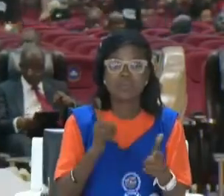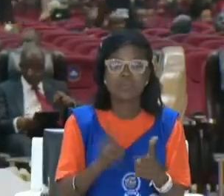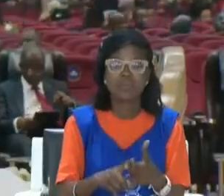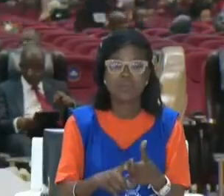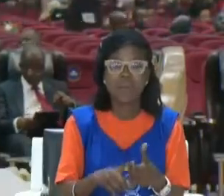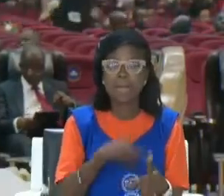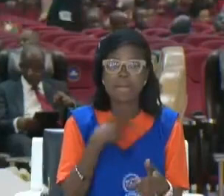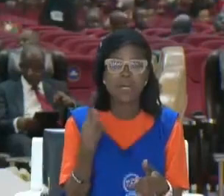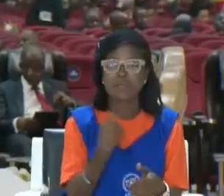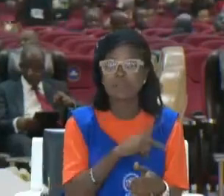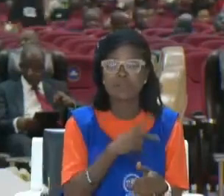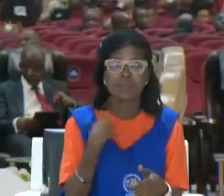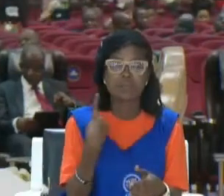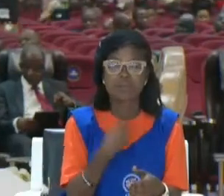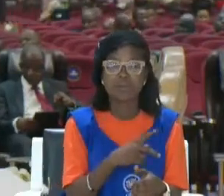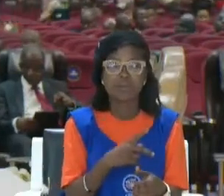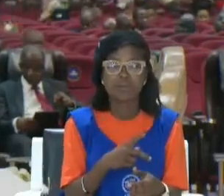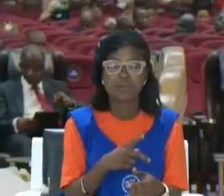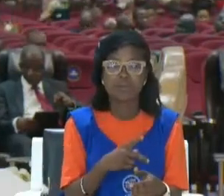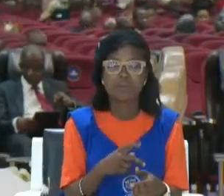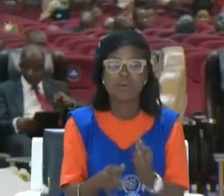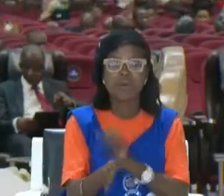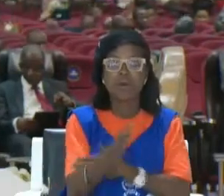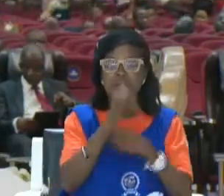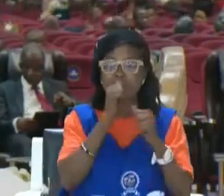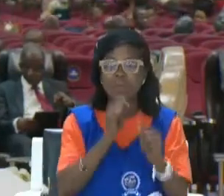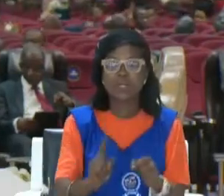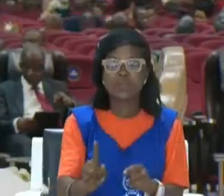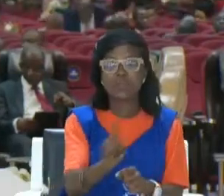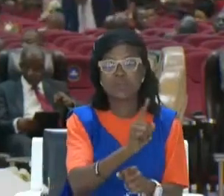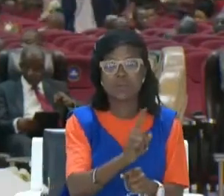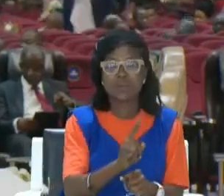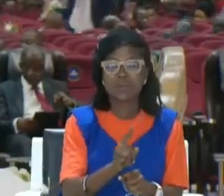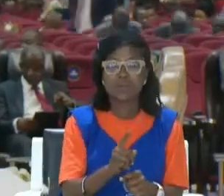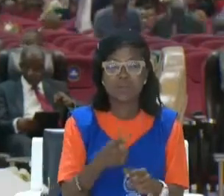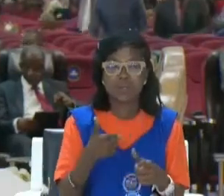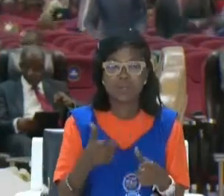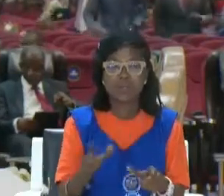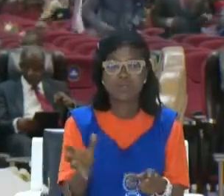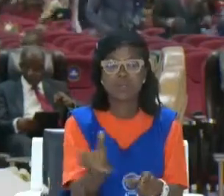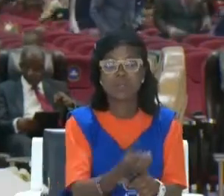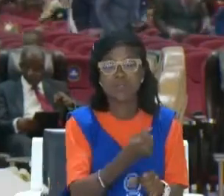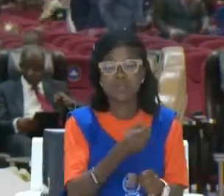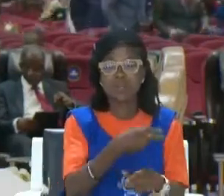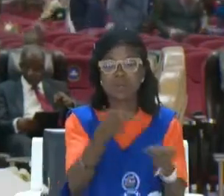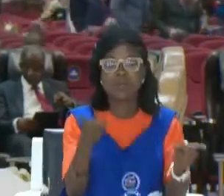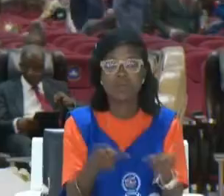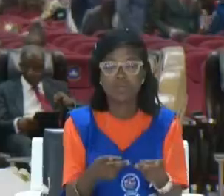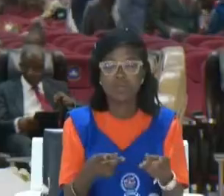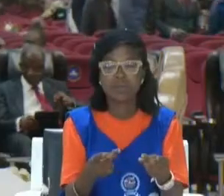Pastors, God bless you. Let's take position very quickly.